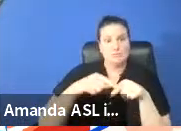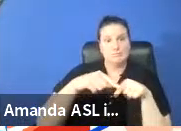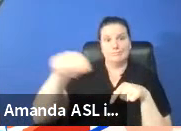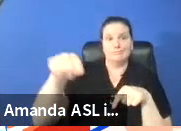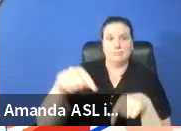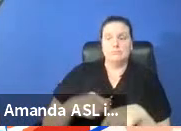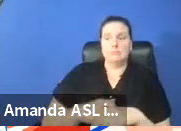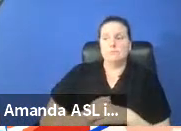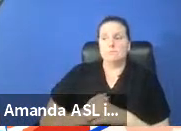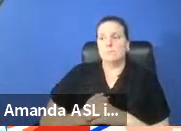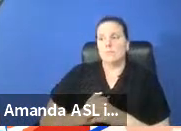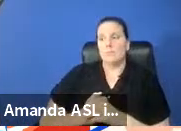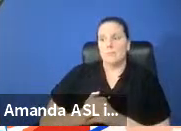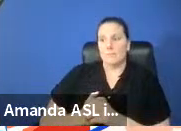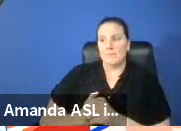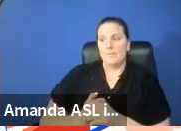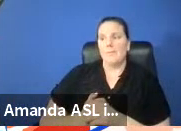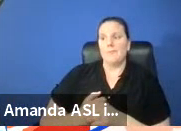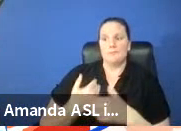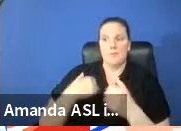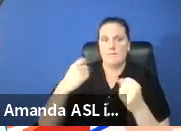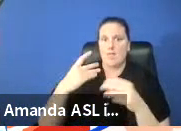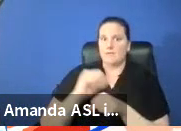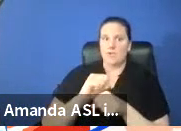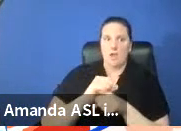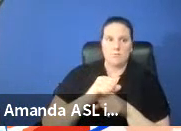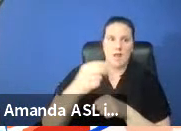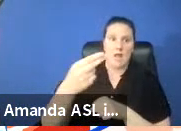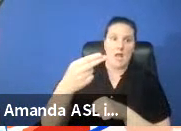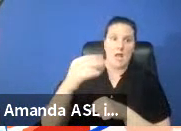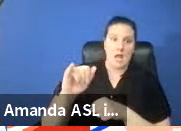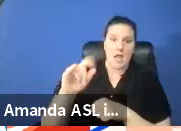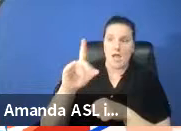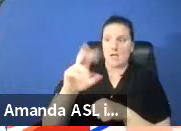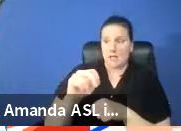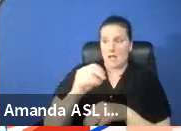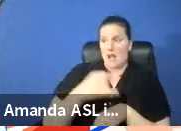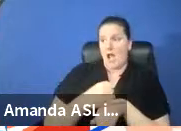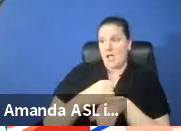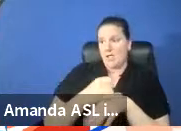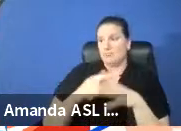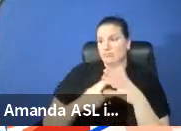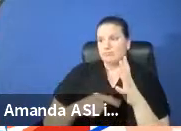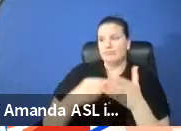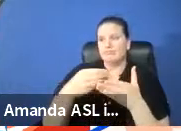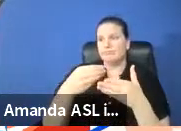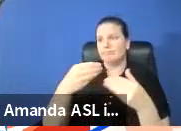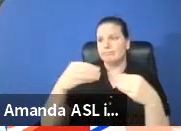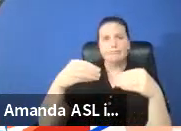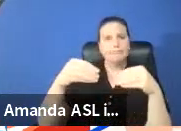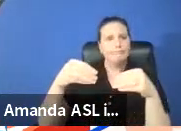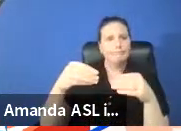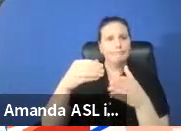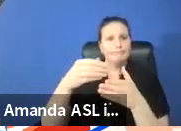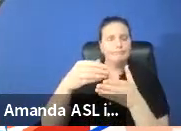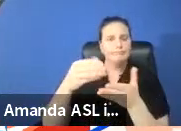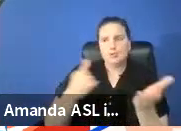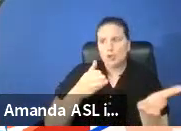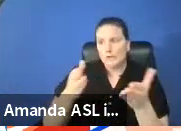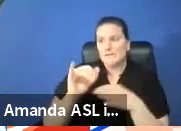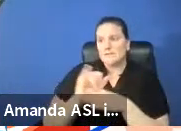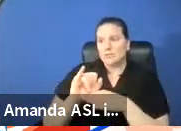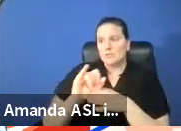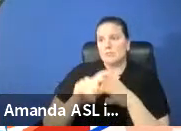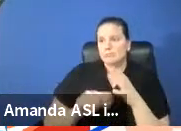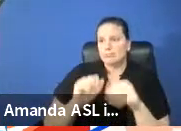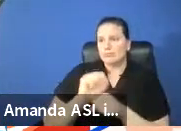then you have a lot of jobs on Hayden Island, a lot of retail and service industry jobs there. But this